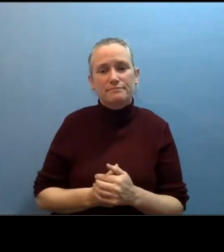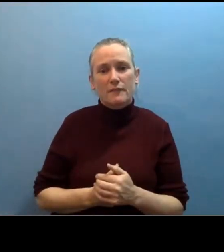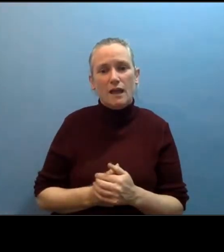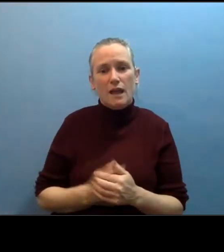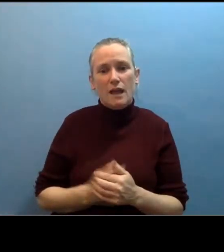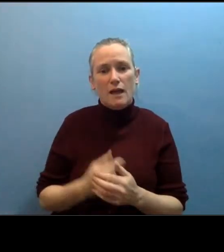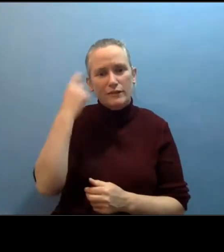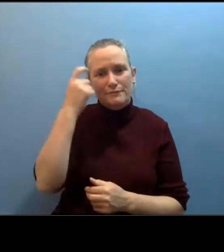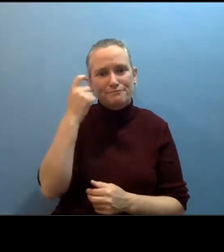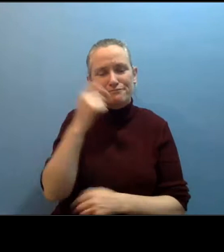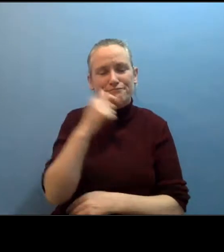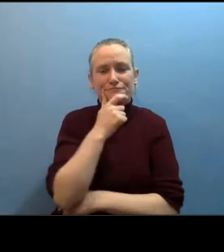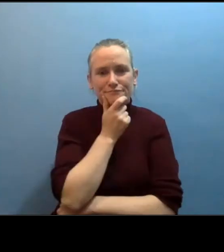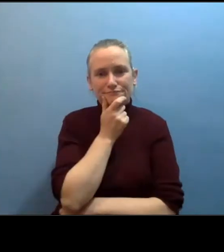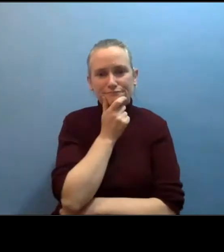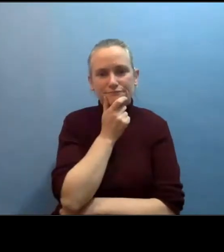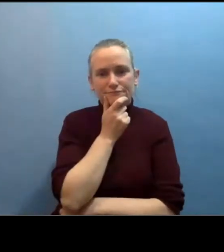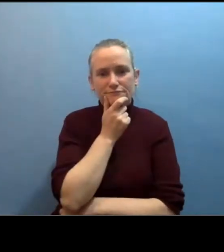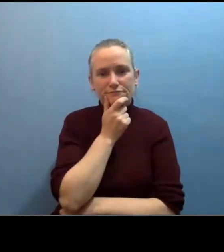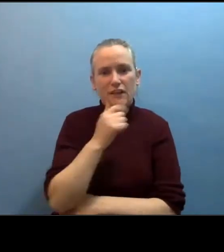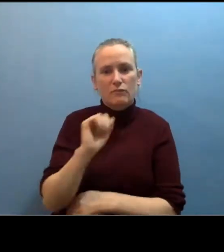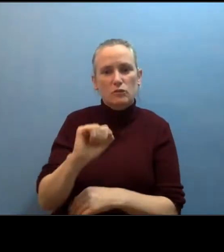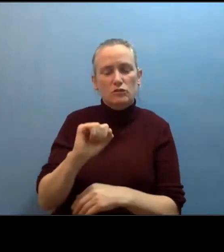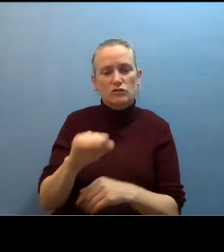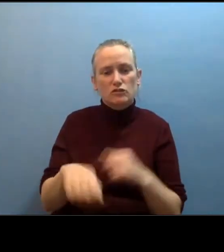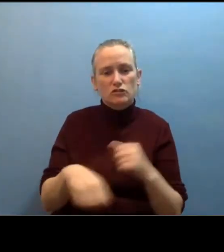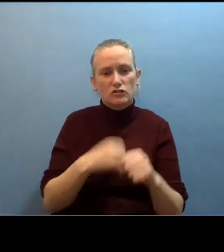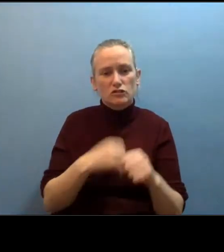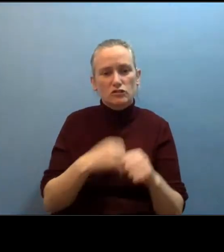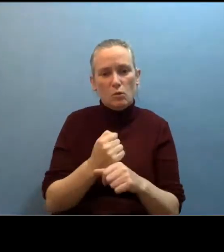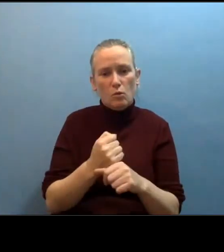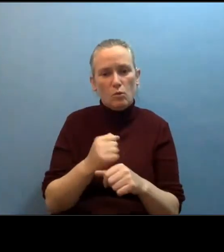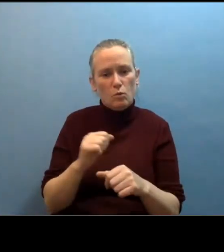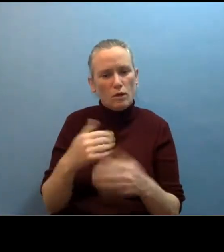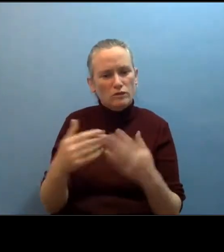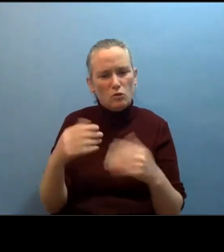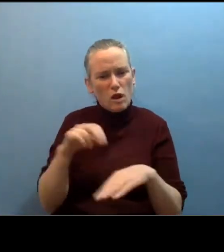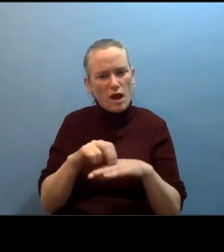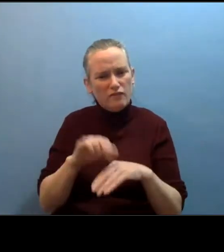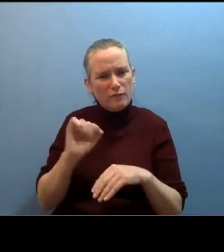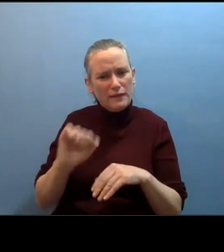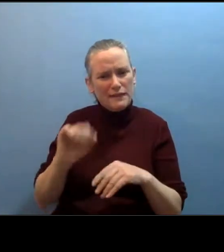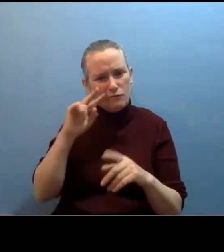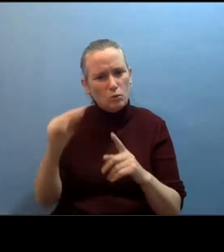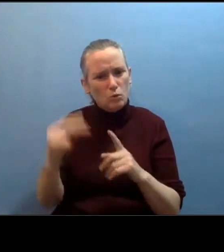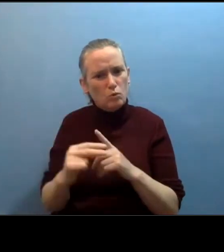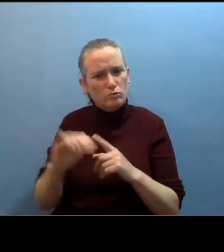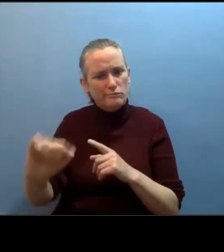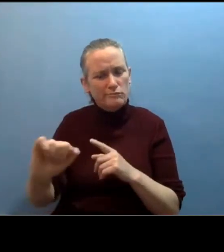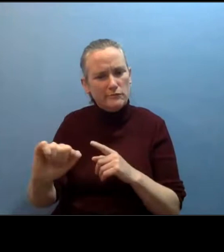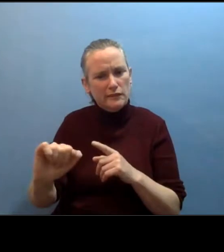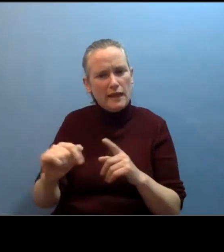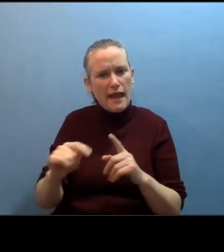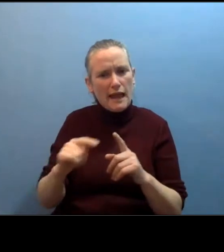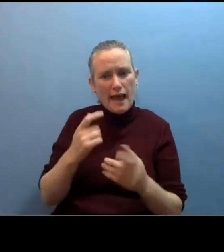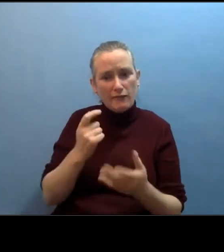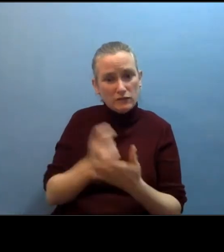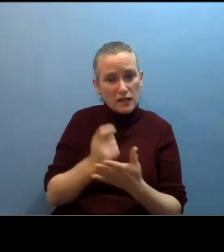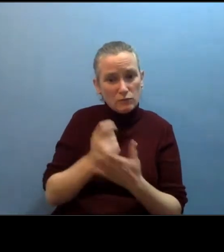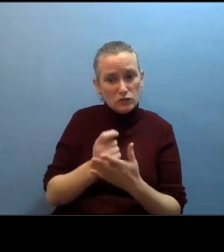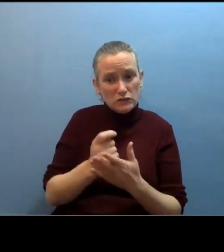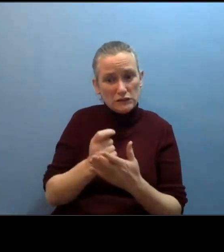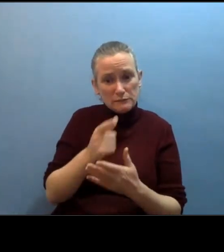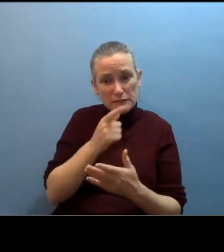wonder, from your son's perspective, what's going on, and if there's been an opportunity to speak with him